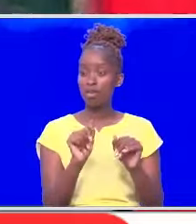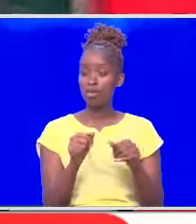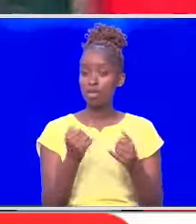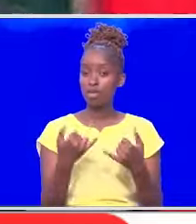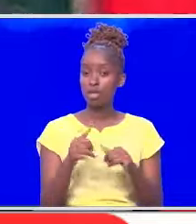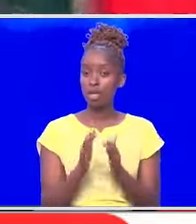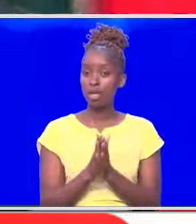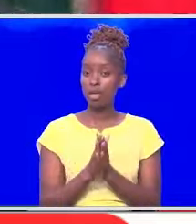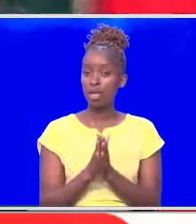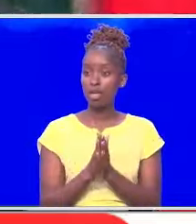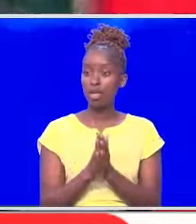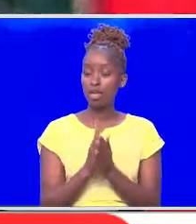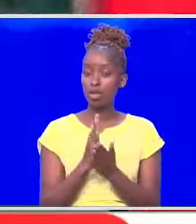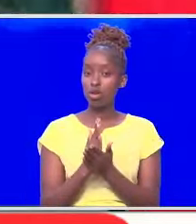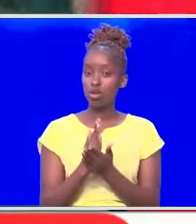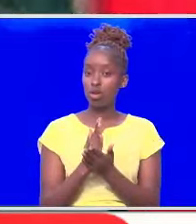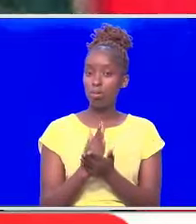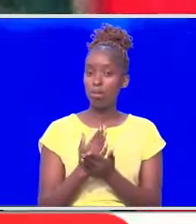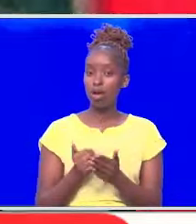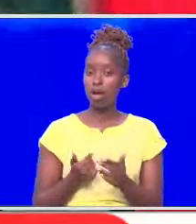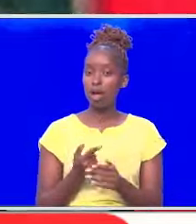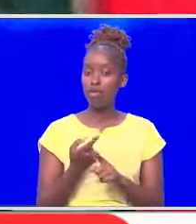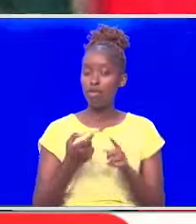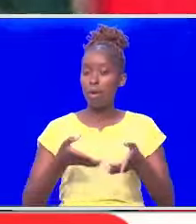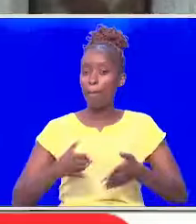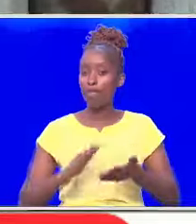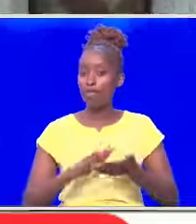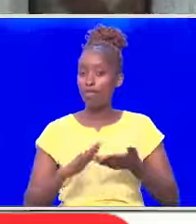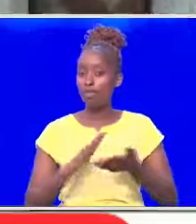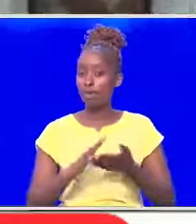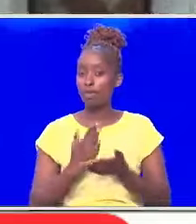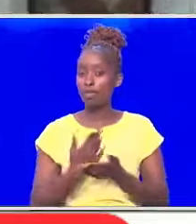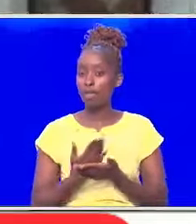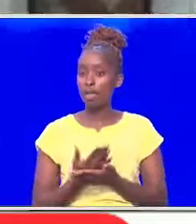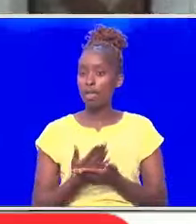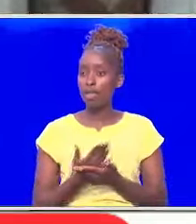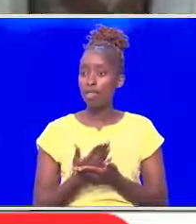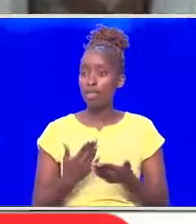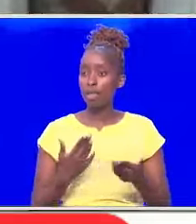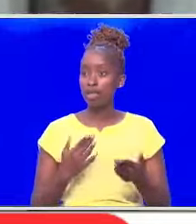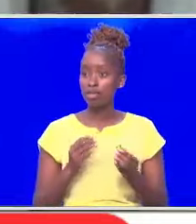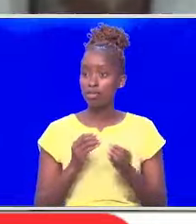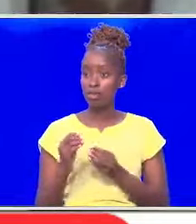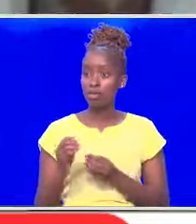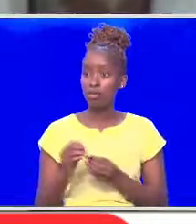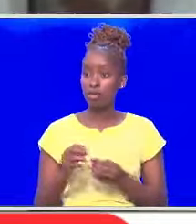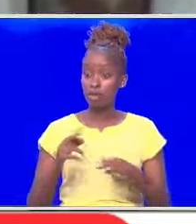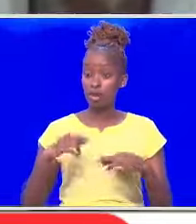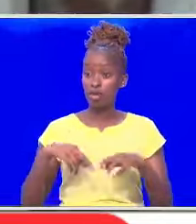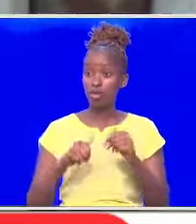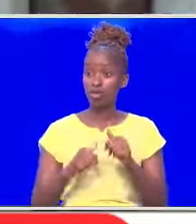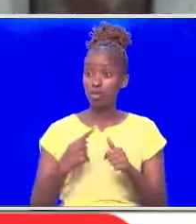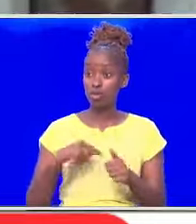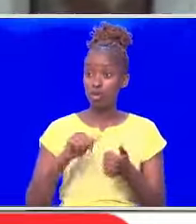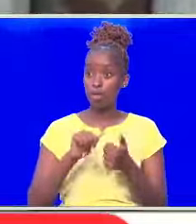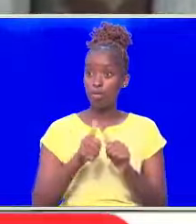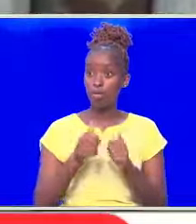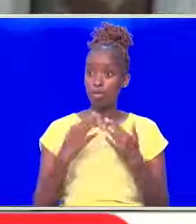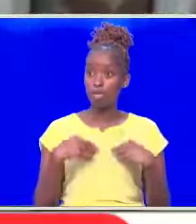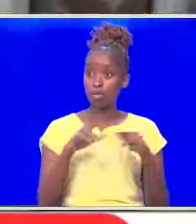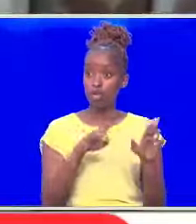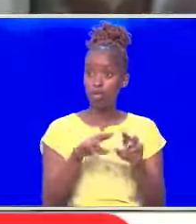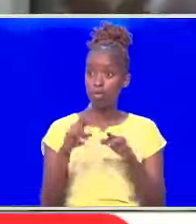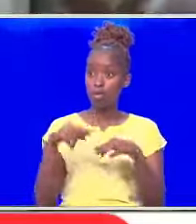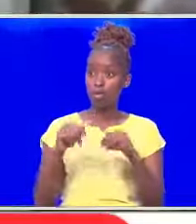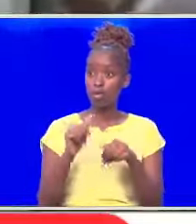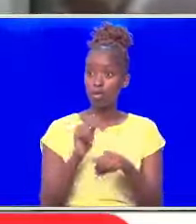siku iruke ndio, mambo yaende kuwa poa. The path we are treading on is a usual route used by the residents